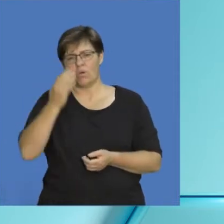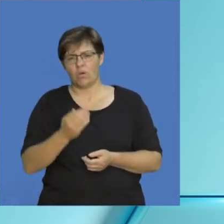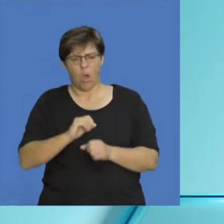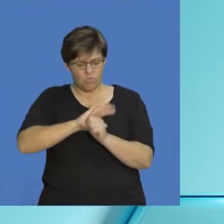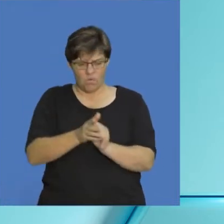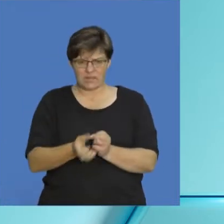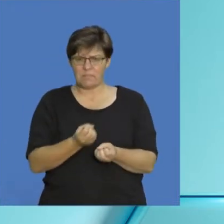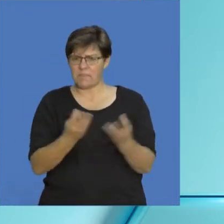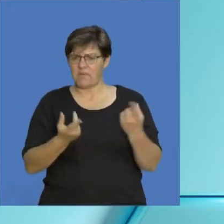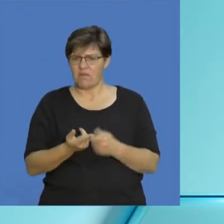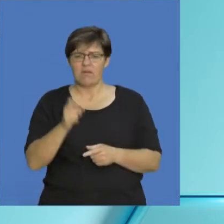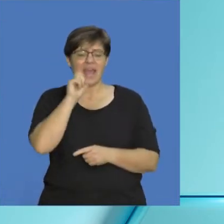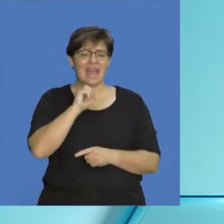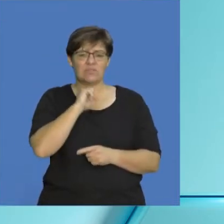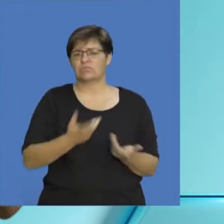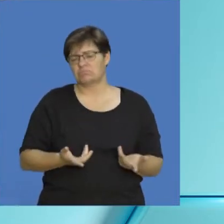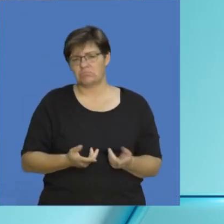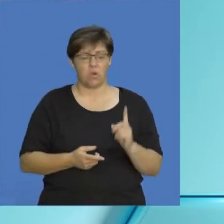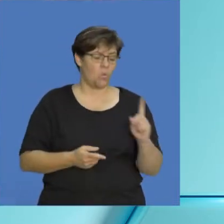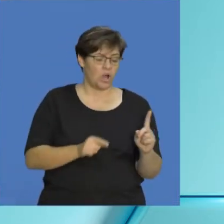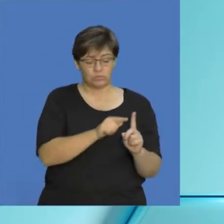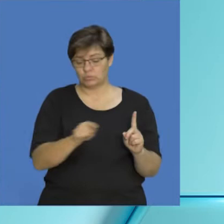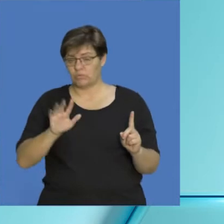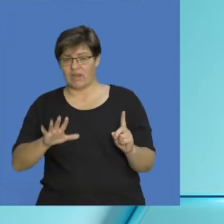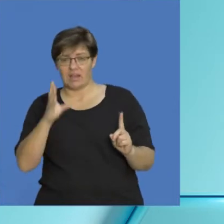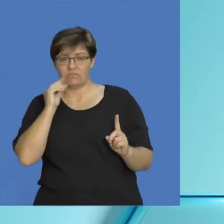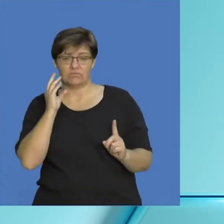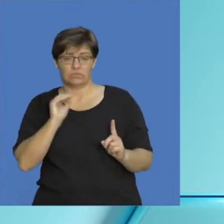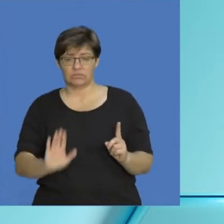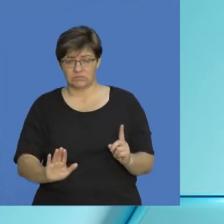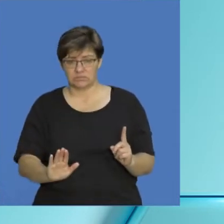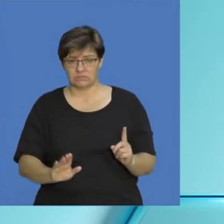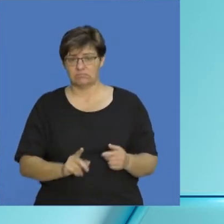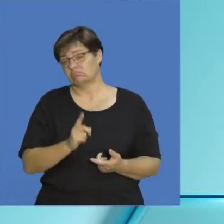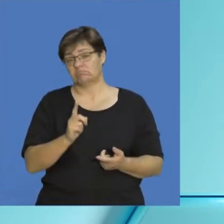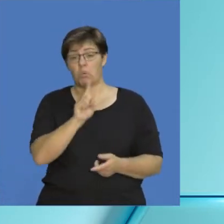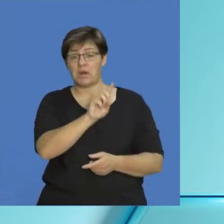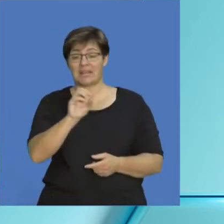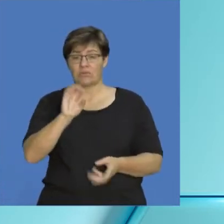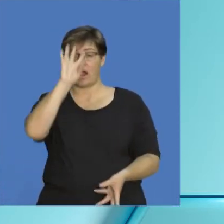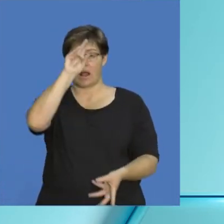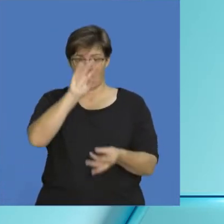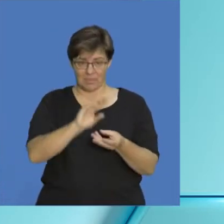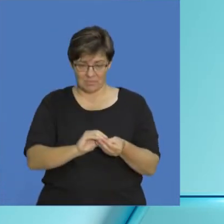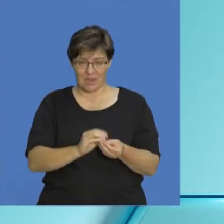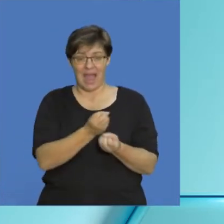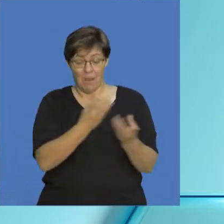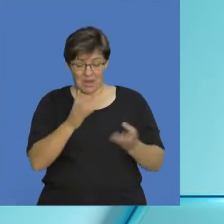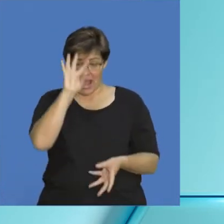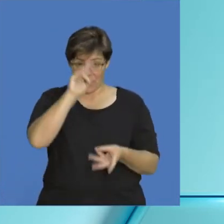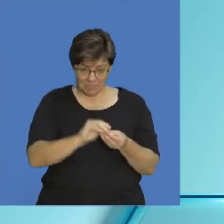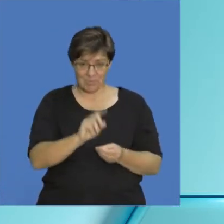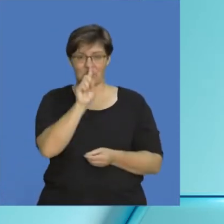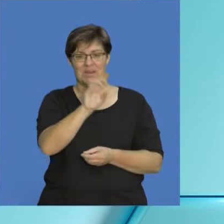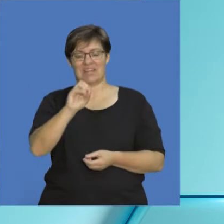people with COVID case between the age of 1 and 5, if they're 100, the tally, that specific